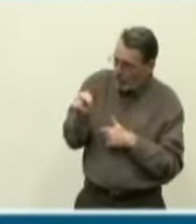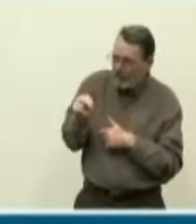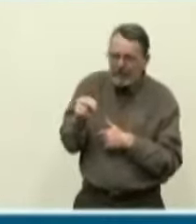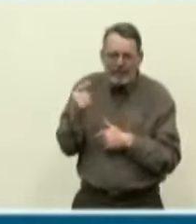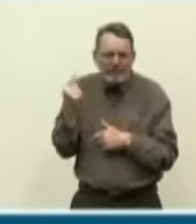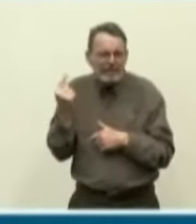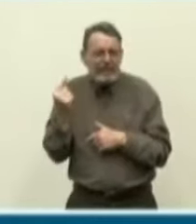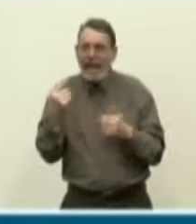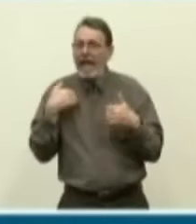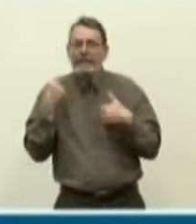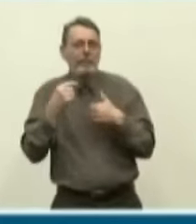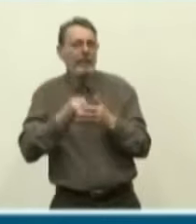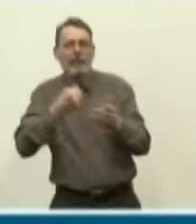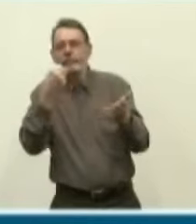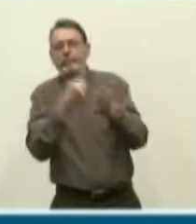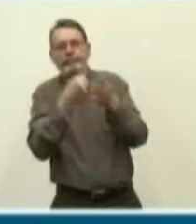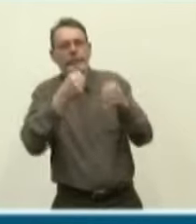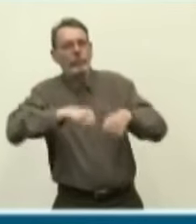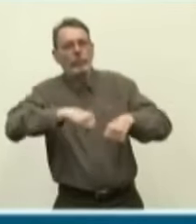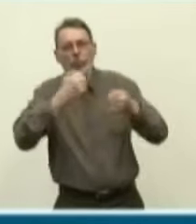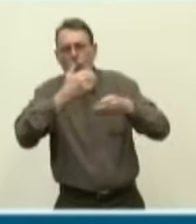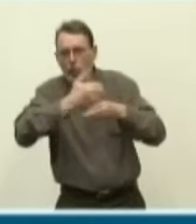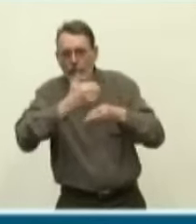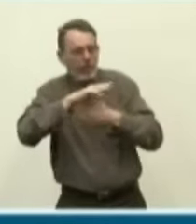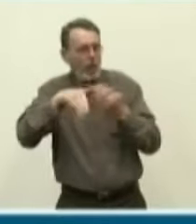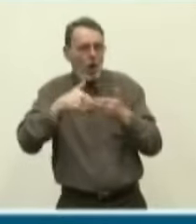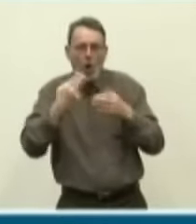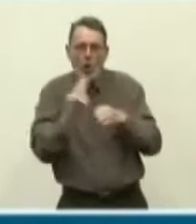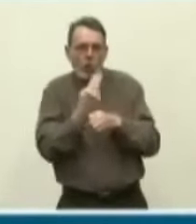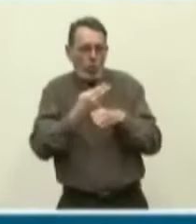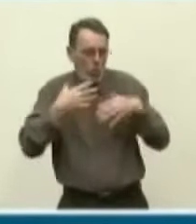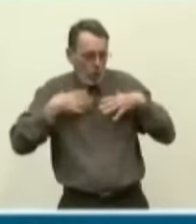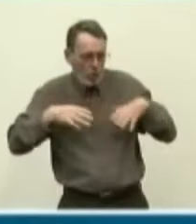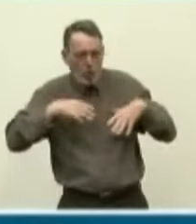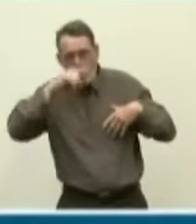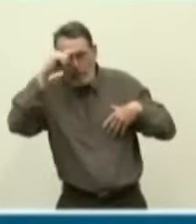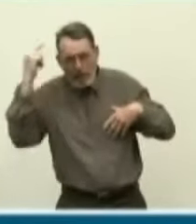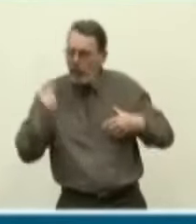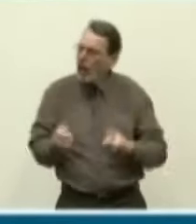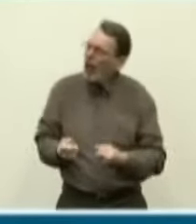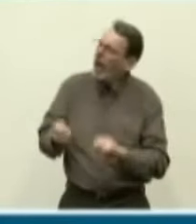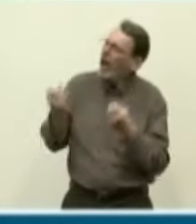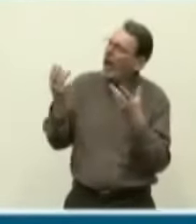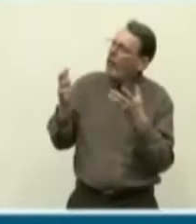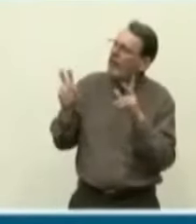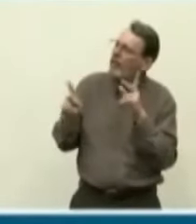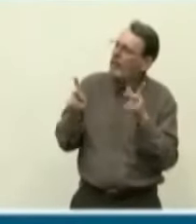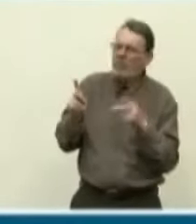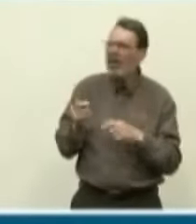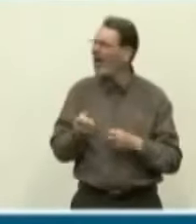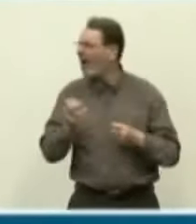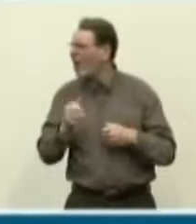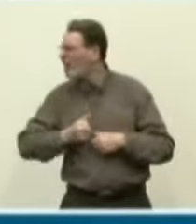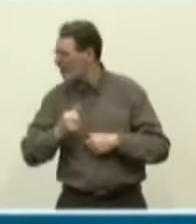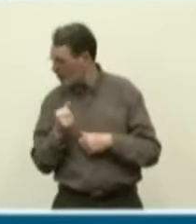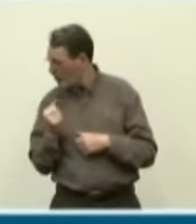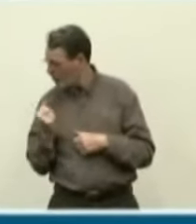window. They were all in black. How many people? How many were there? Were there three?